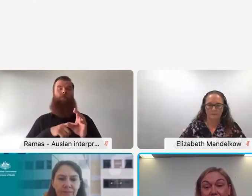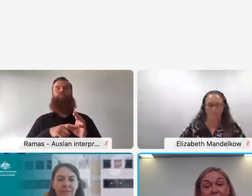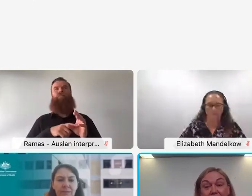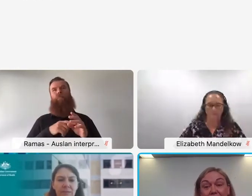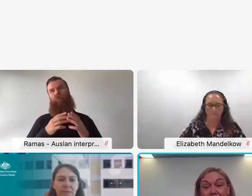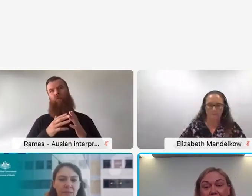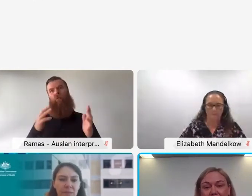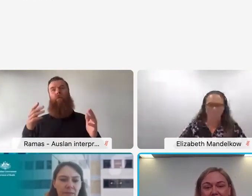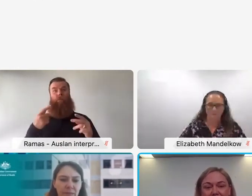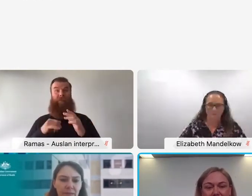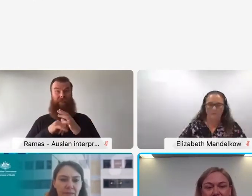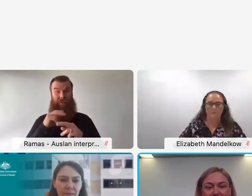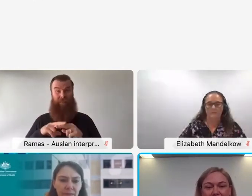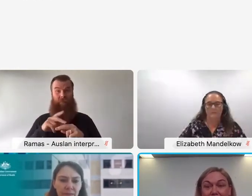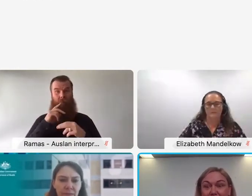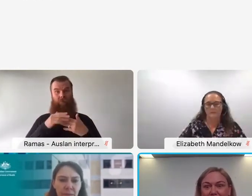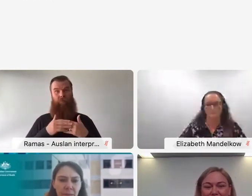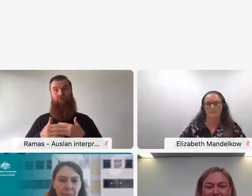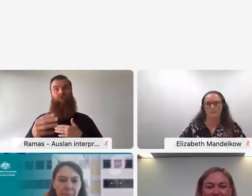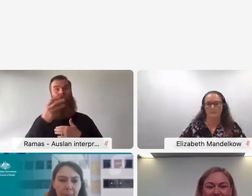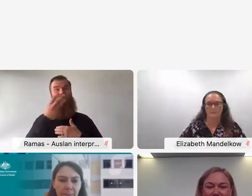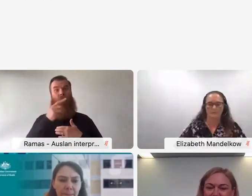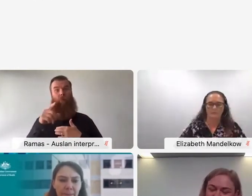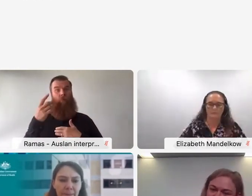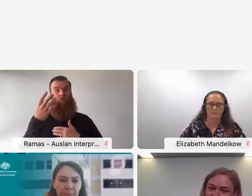is a great outcome as well.